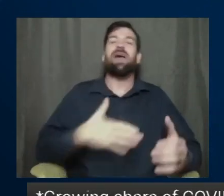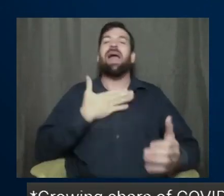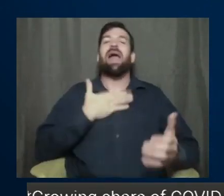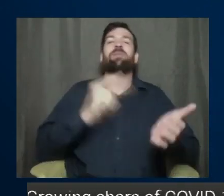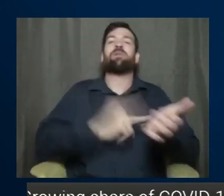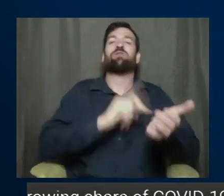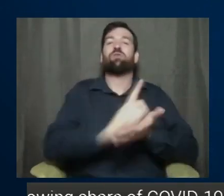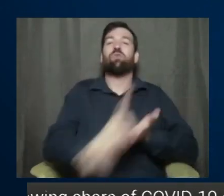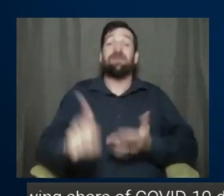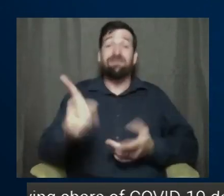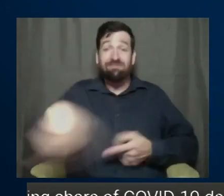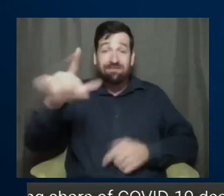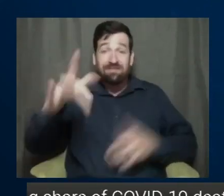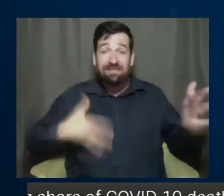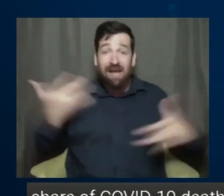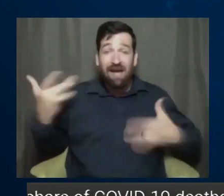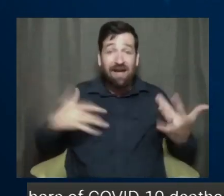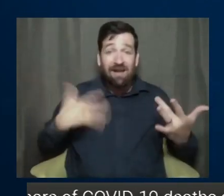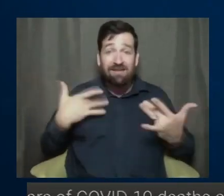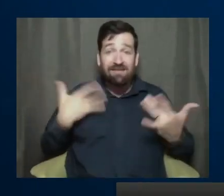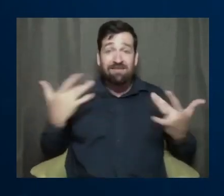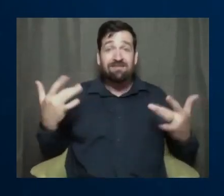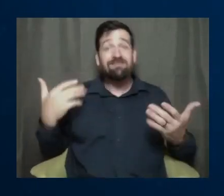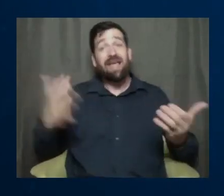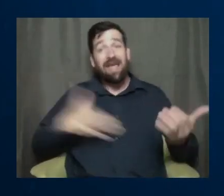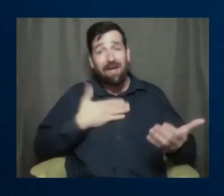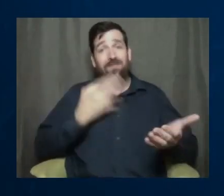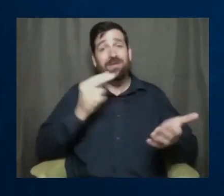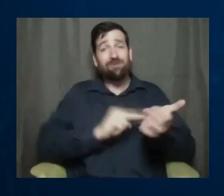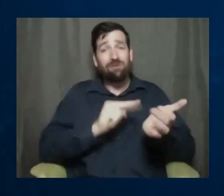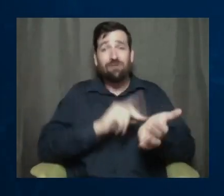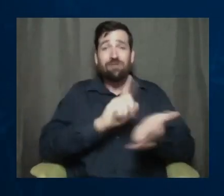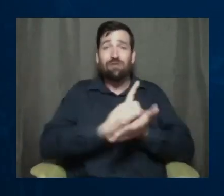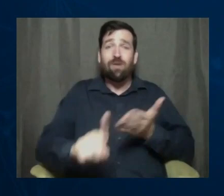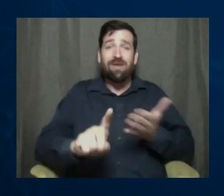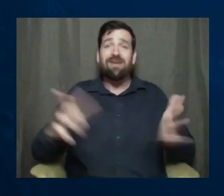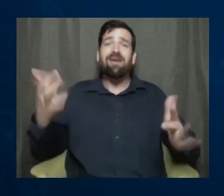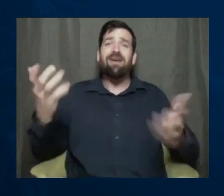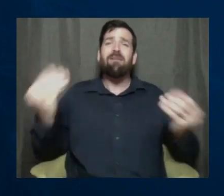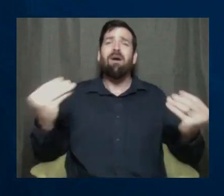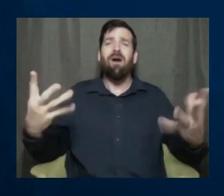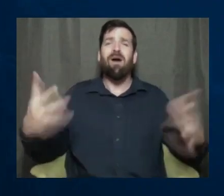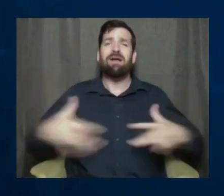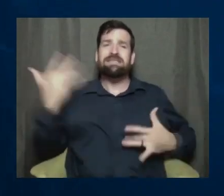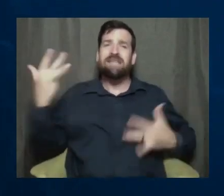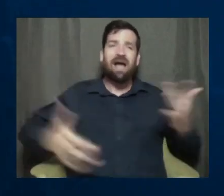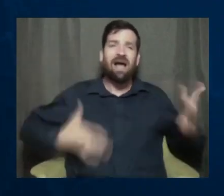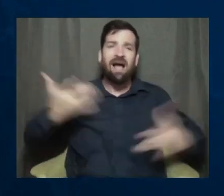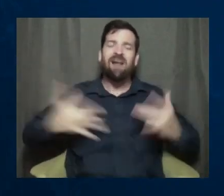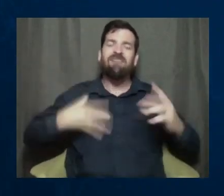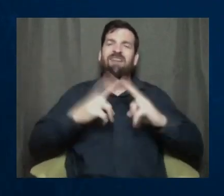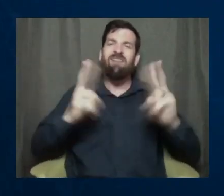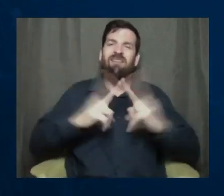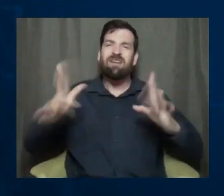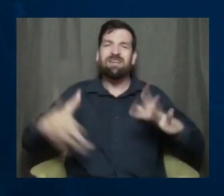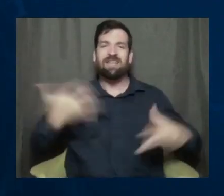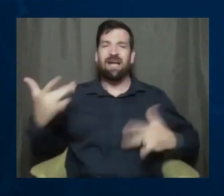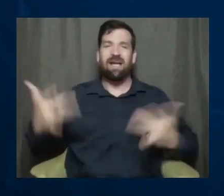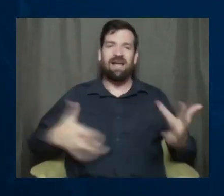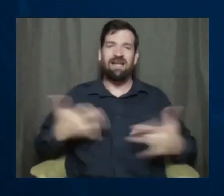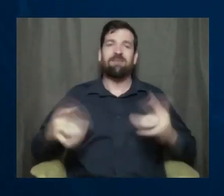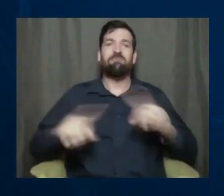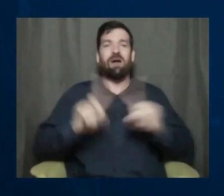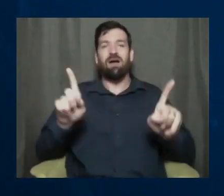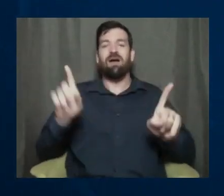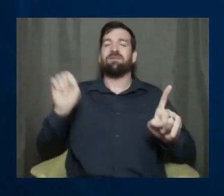excited for this? Happy Nurses Week, man. Let's get excited. Let's get very excited, man. But, on a